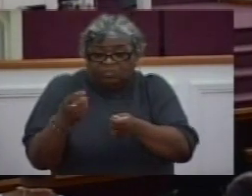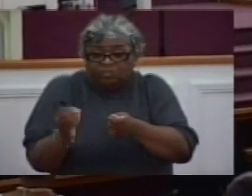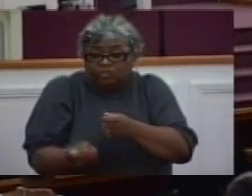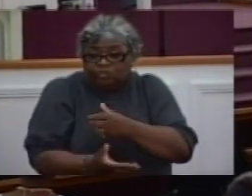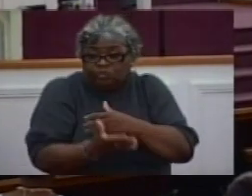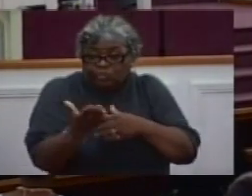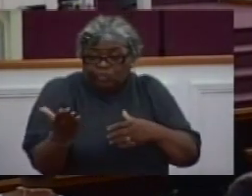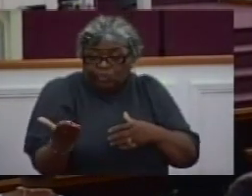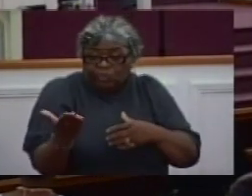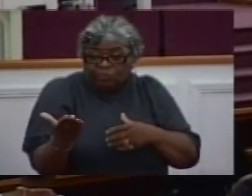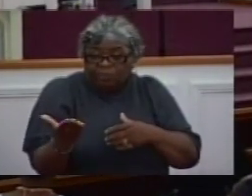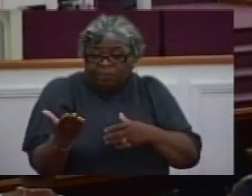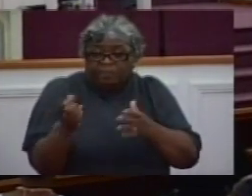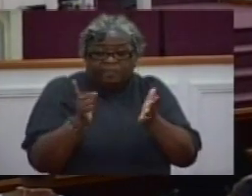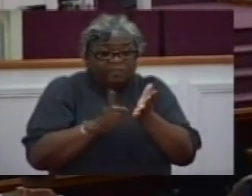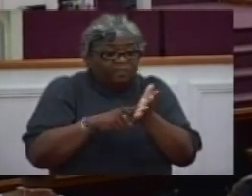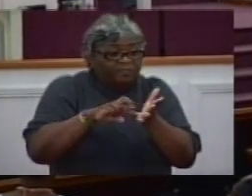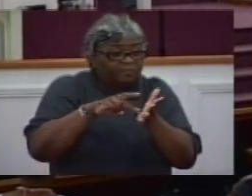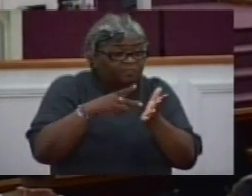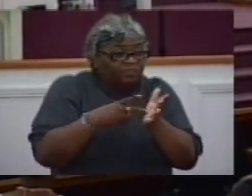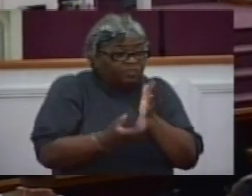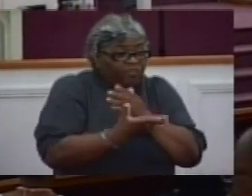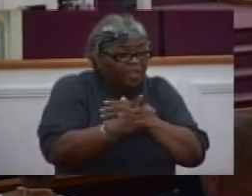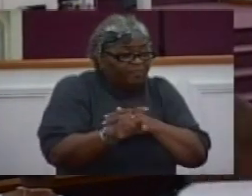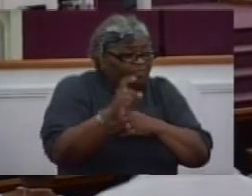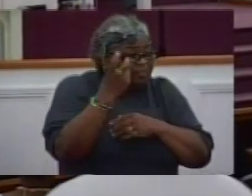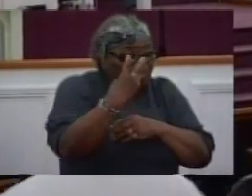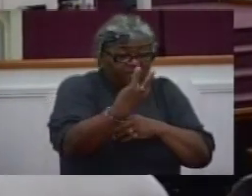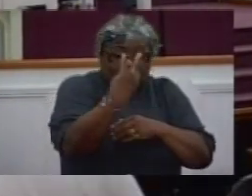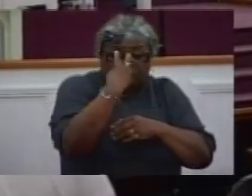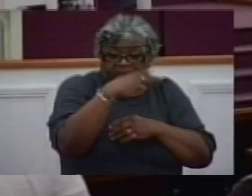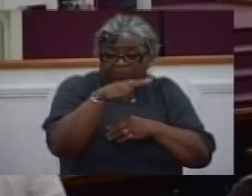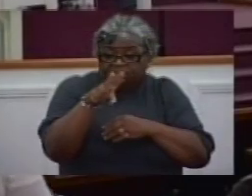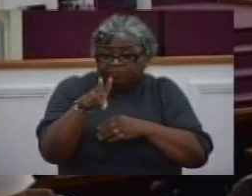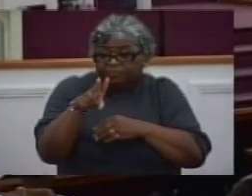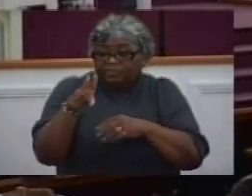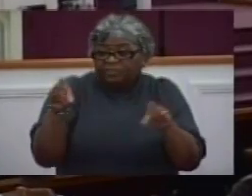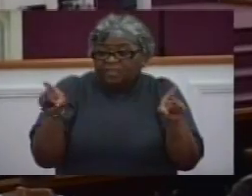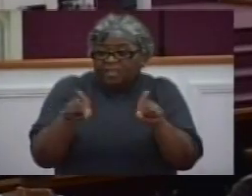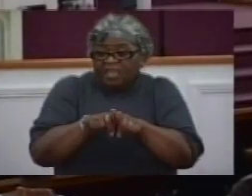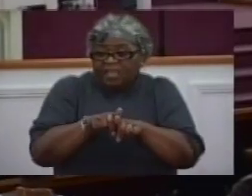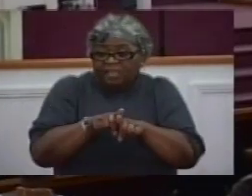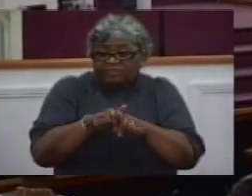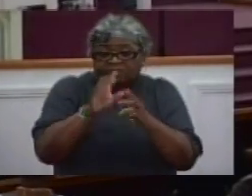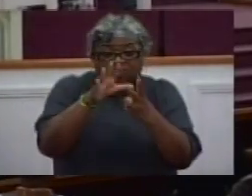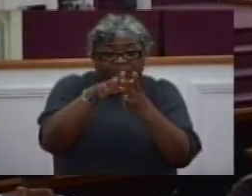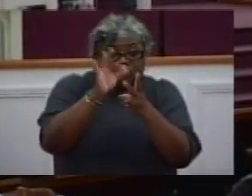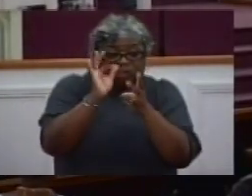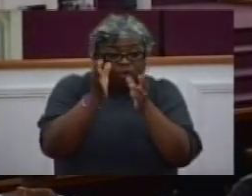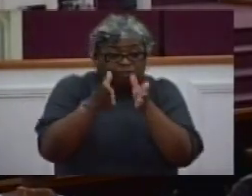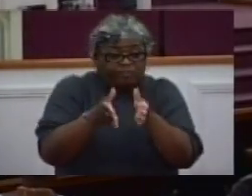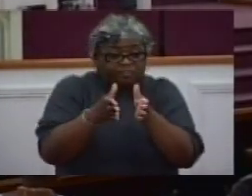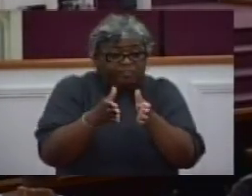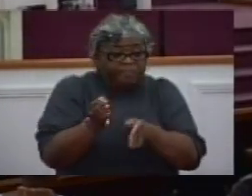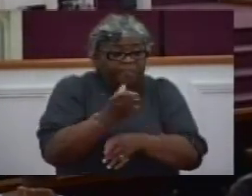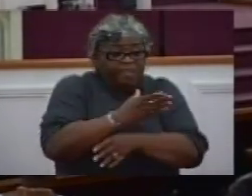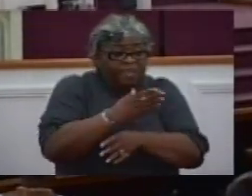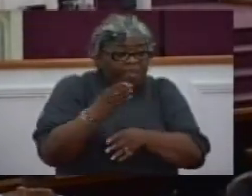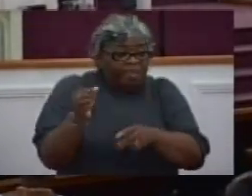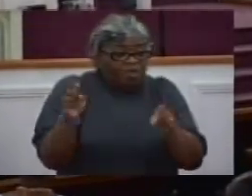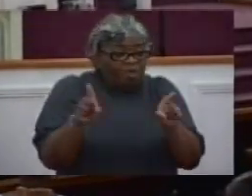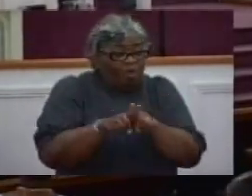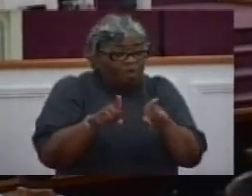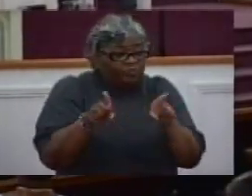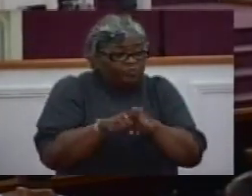you. In other words, you have to look at yourself as the chosen, and